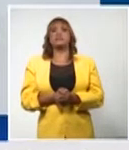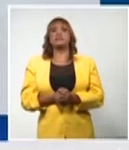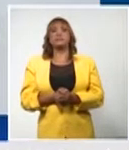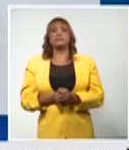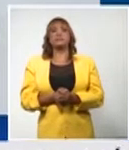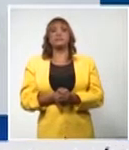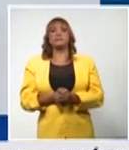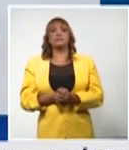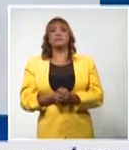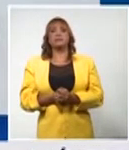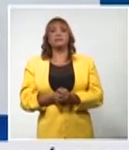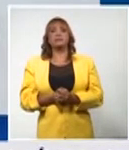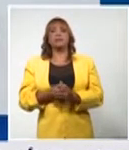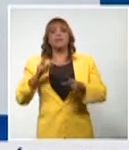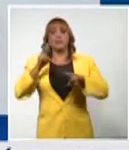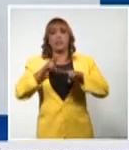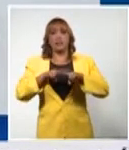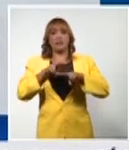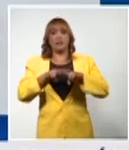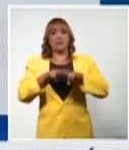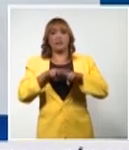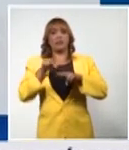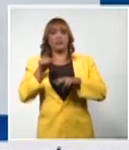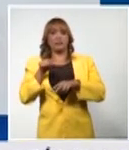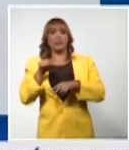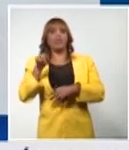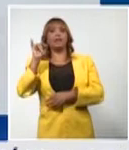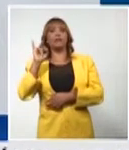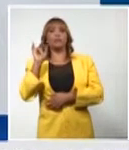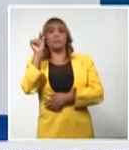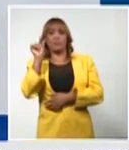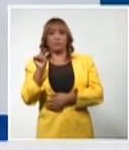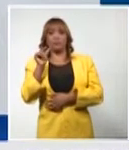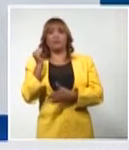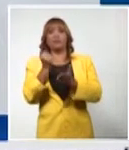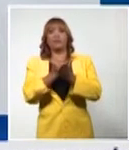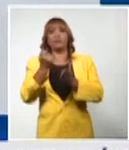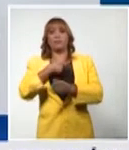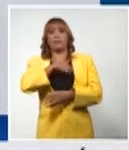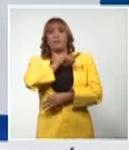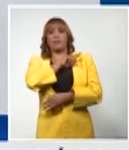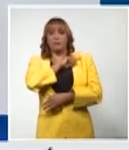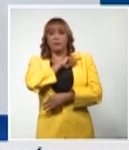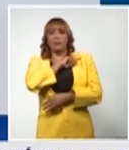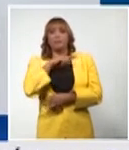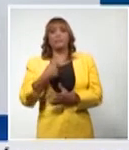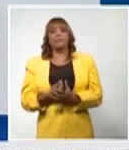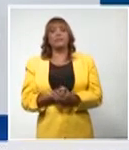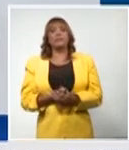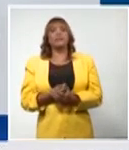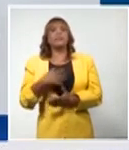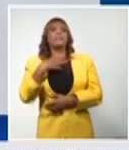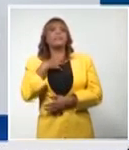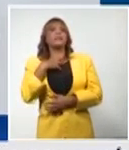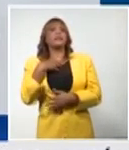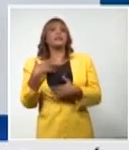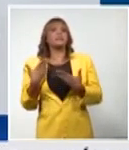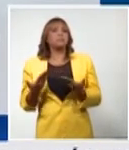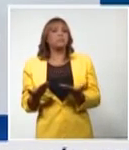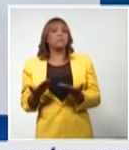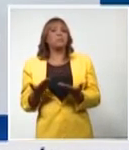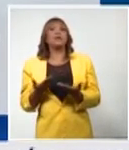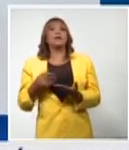Luis. The 6 cases from Havana are from the municipalities of